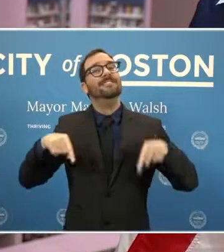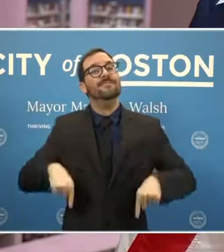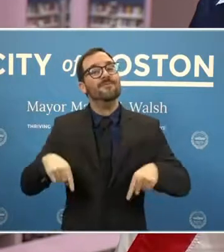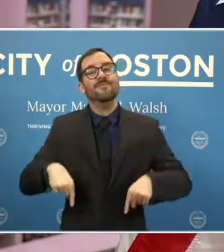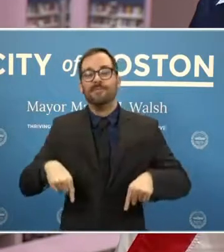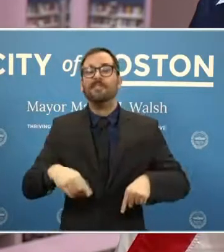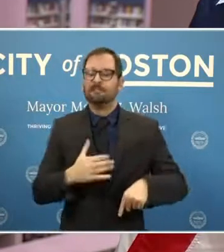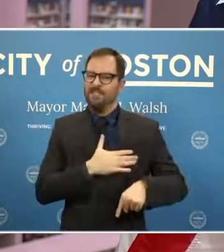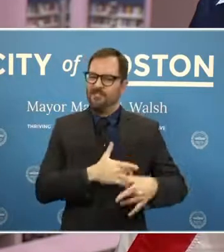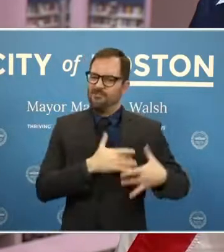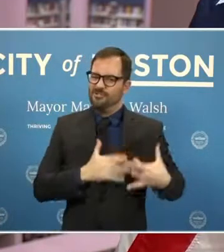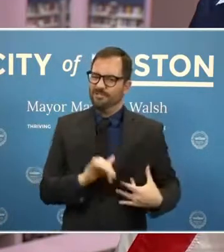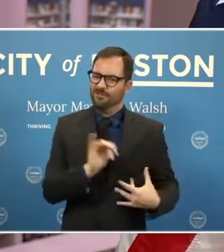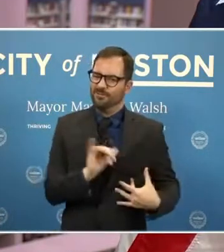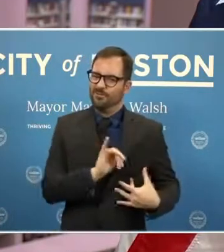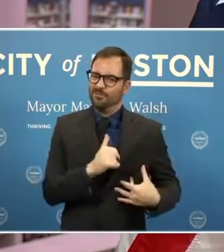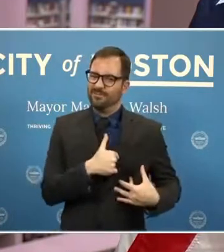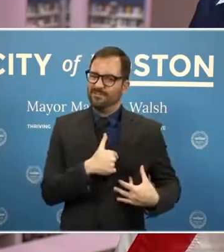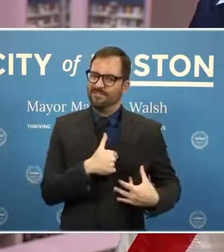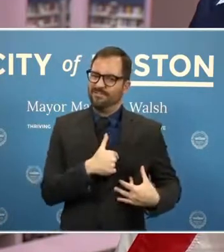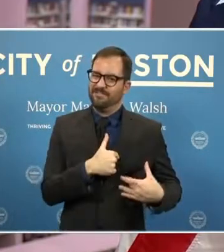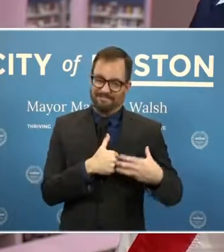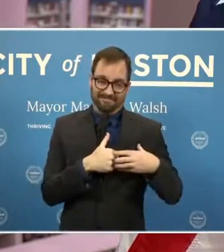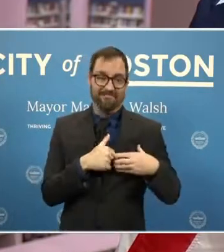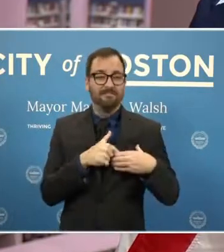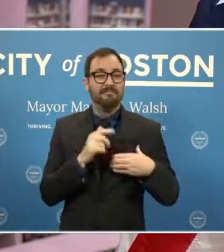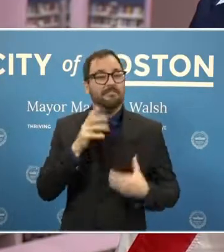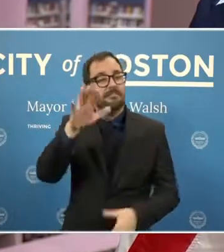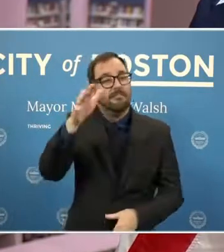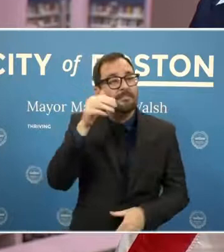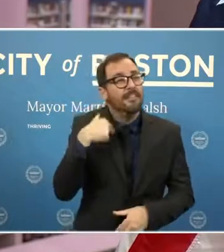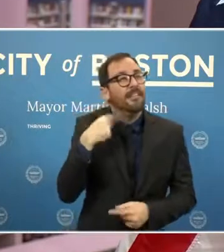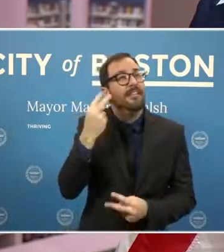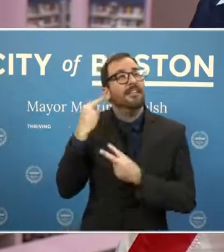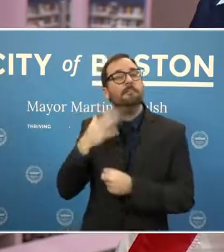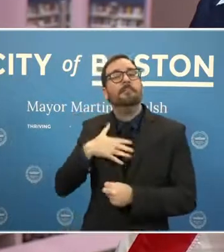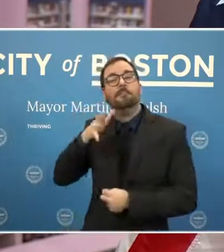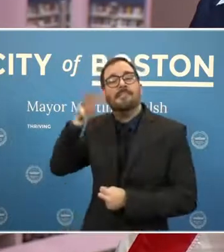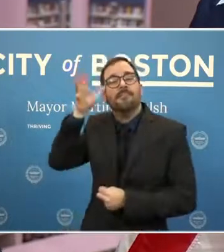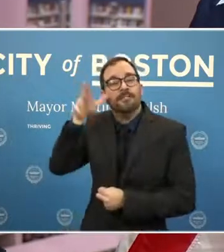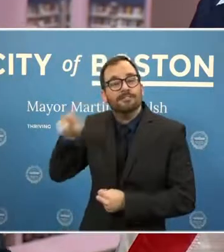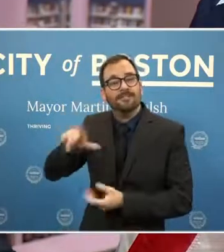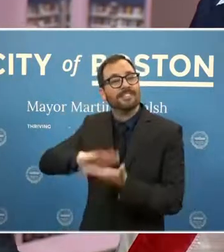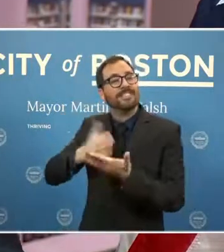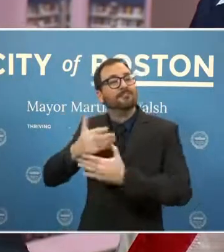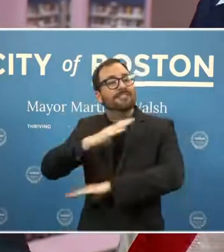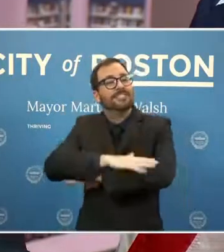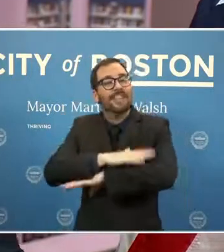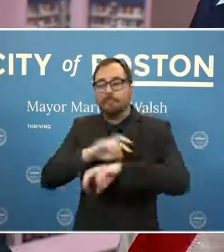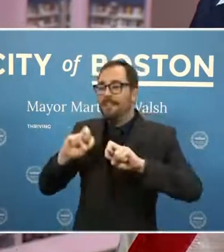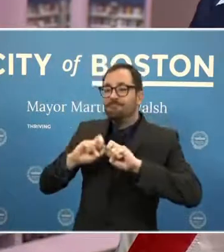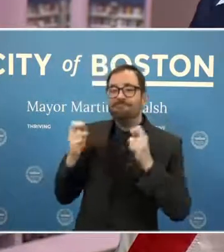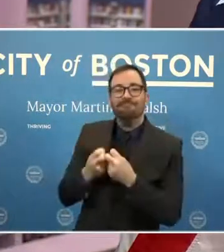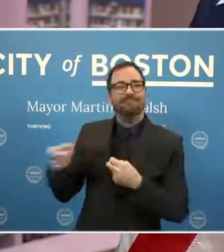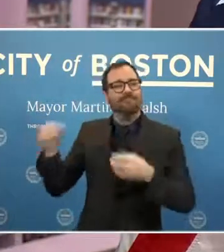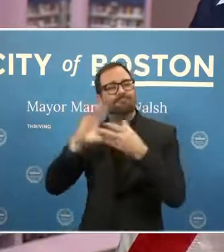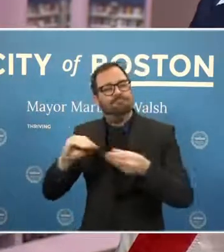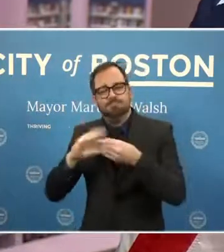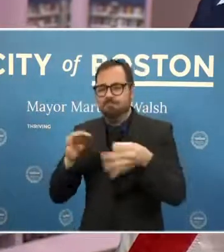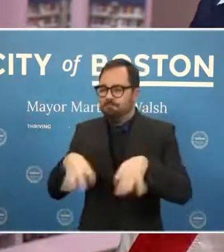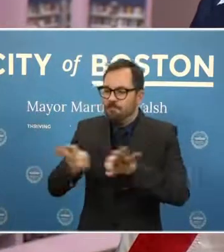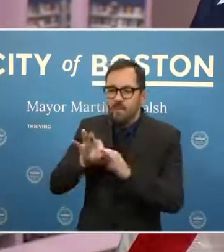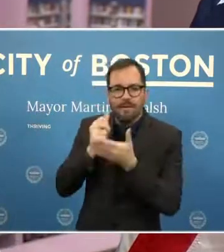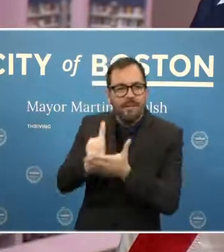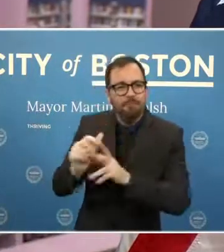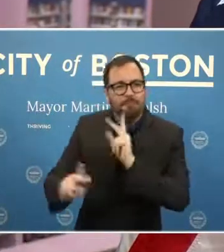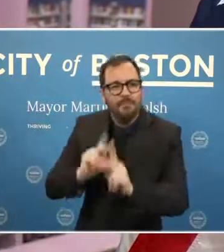Street talking about helping people. It's the teachers and nuns and priests and clergy who guided me. It's